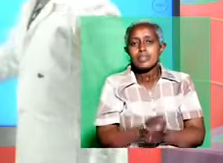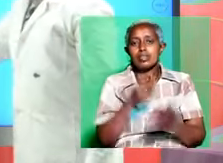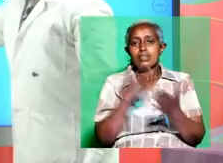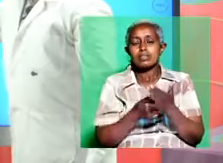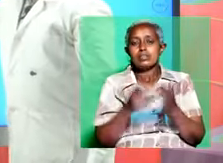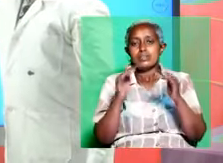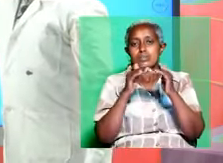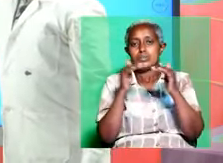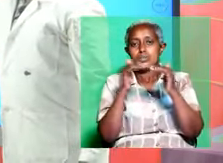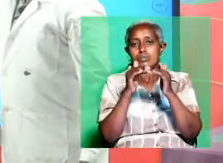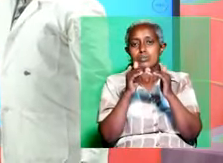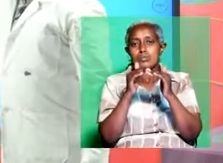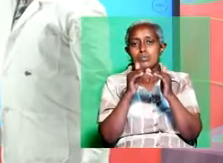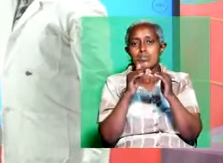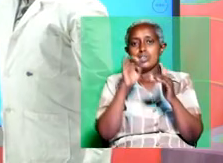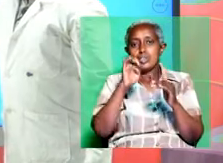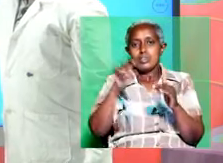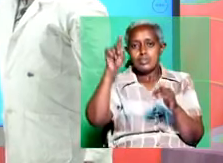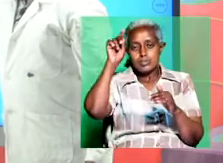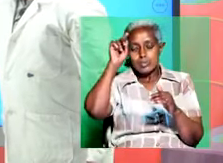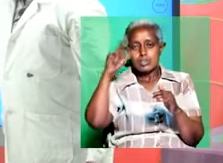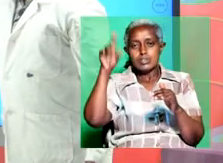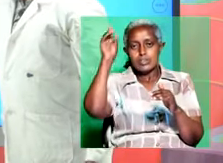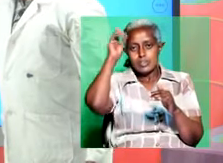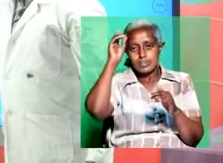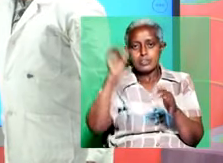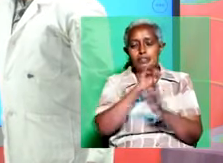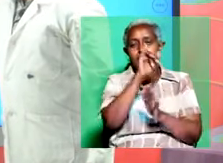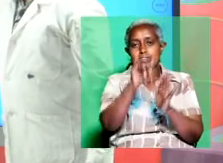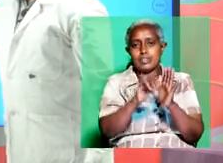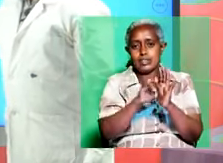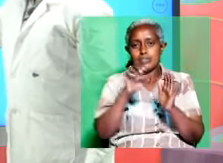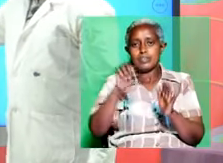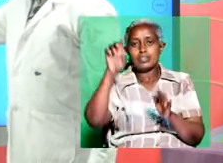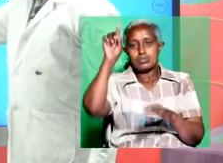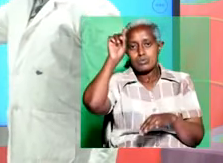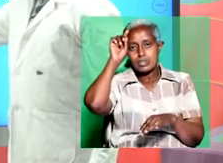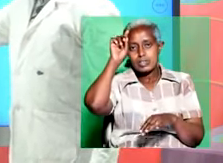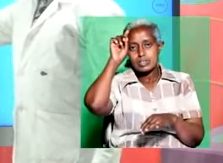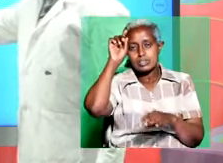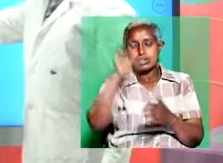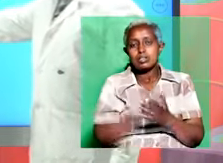this is equal to e raised to x derivative is equal to itself. It's e raised to x.